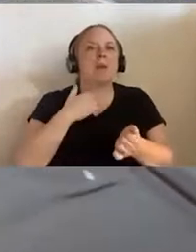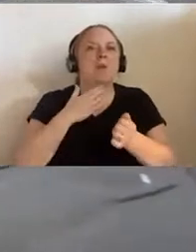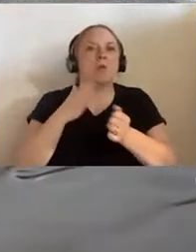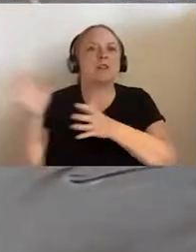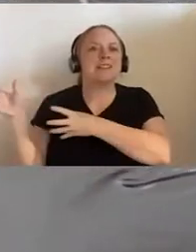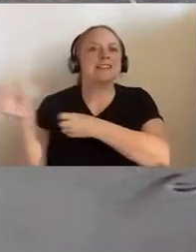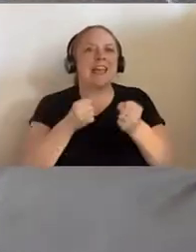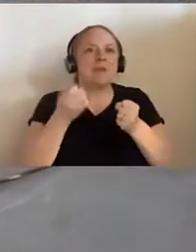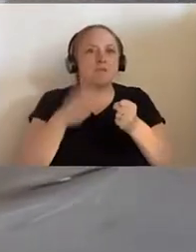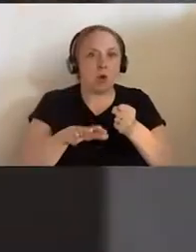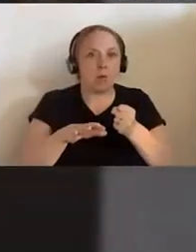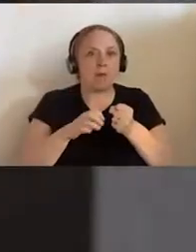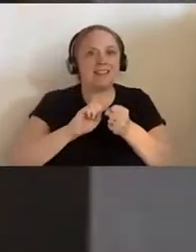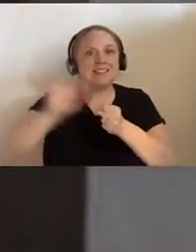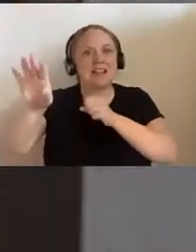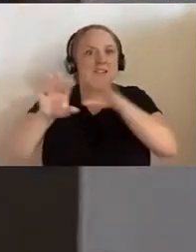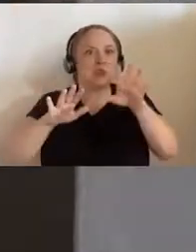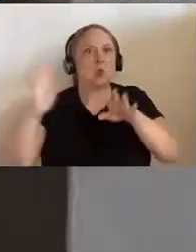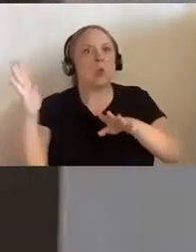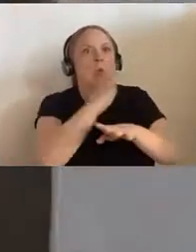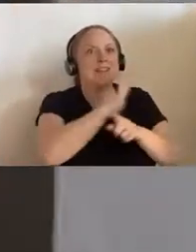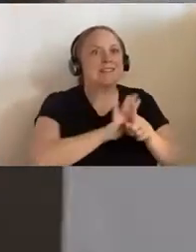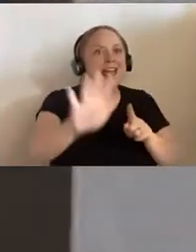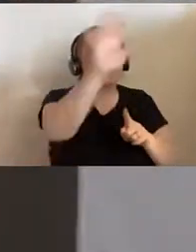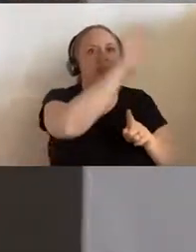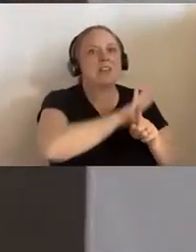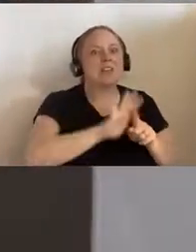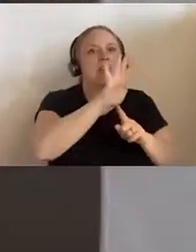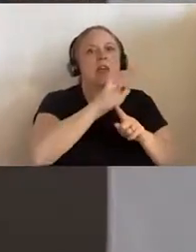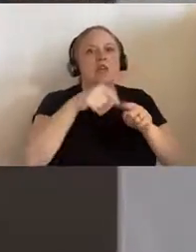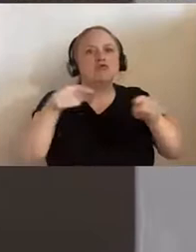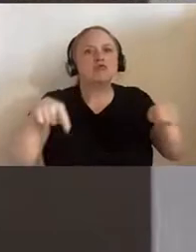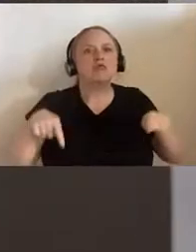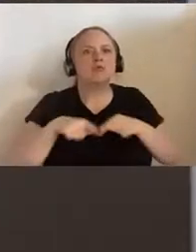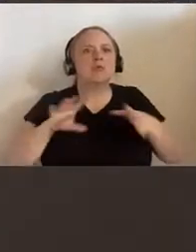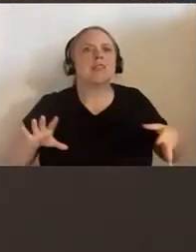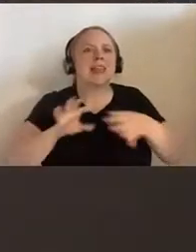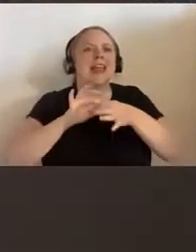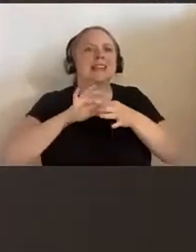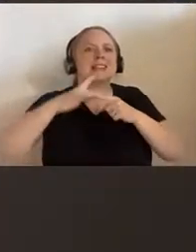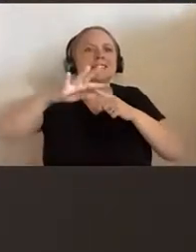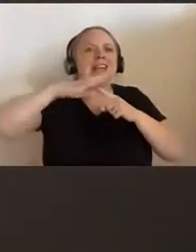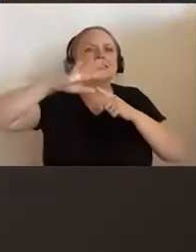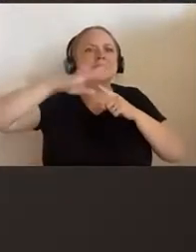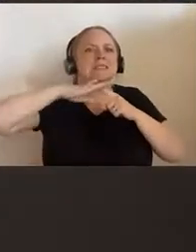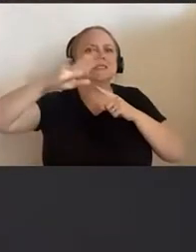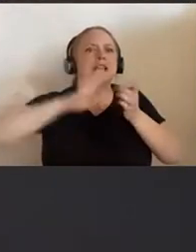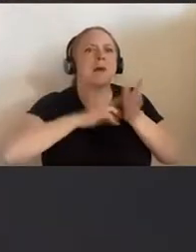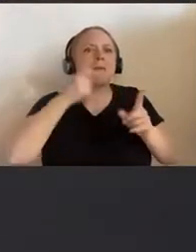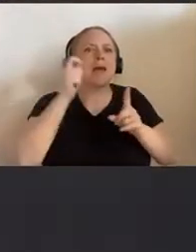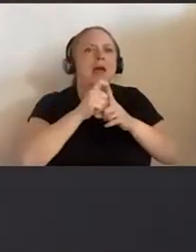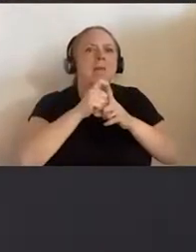Hemisphere. It has a room where Kinect sensors are used to map a point cloud of your